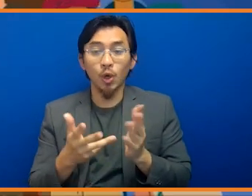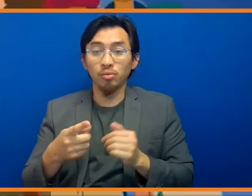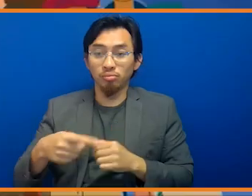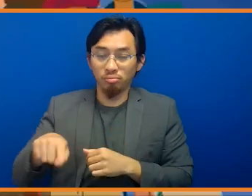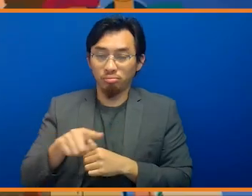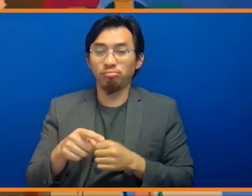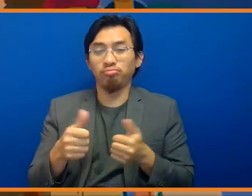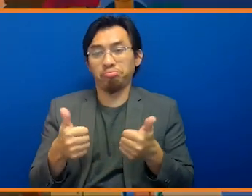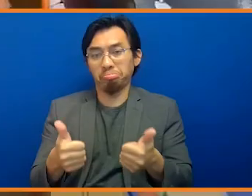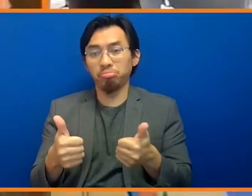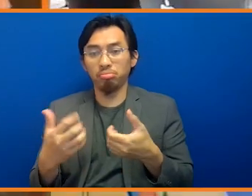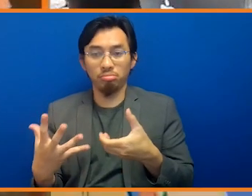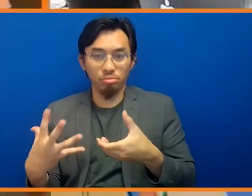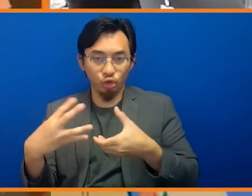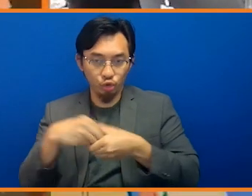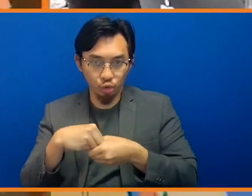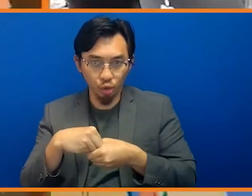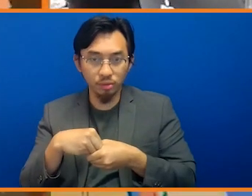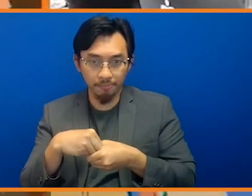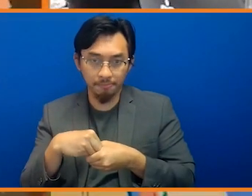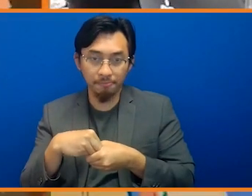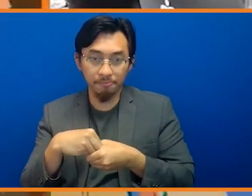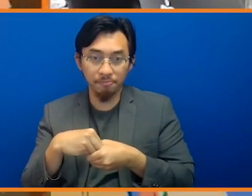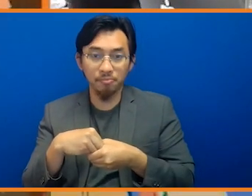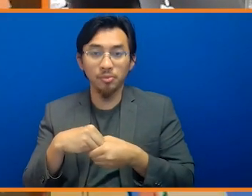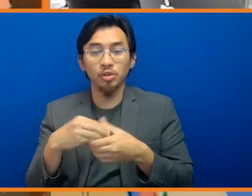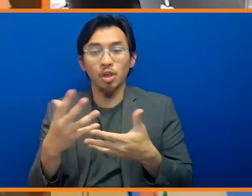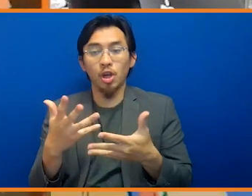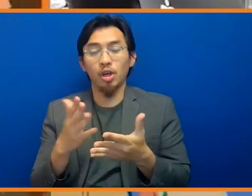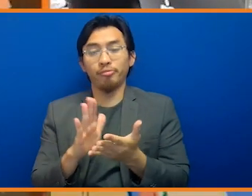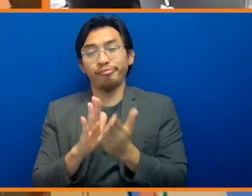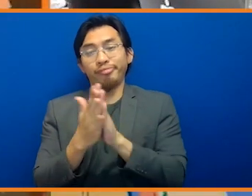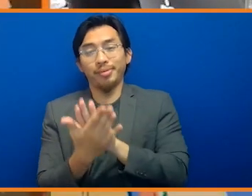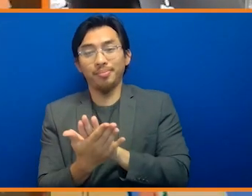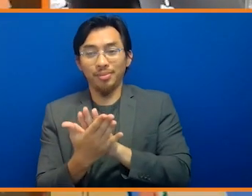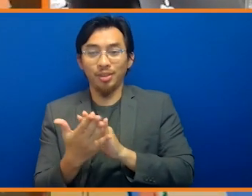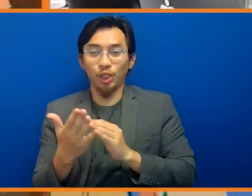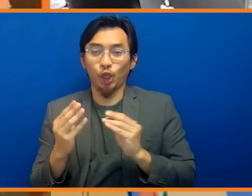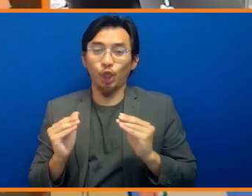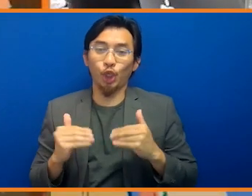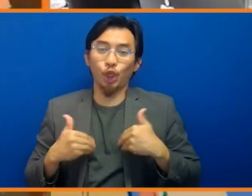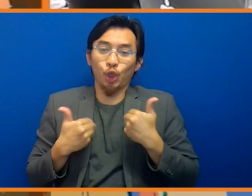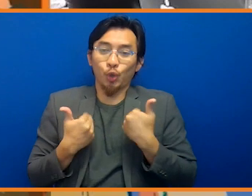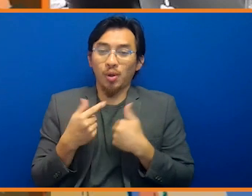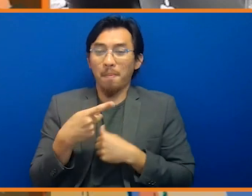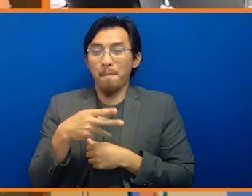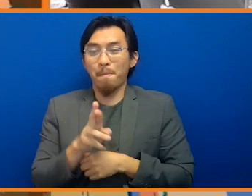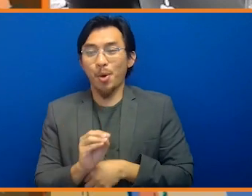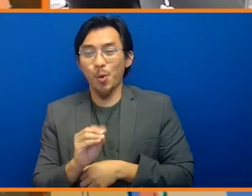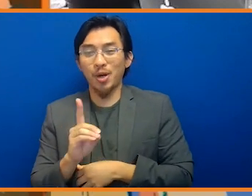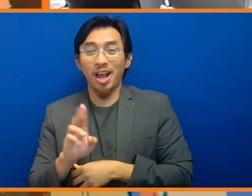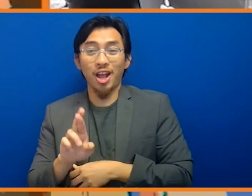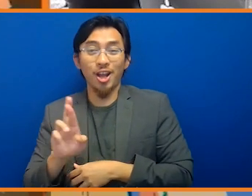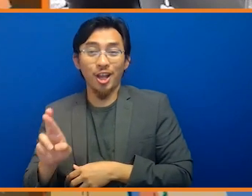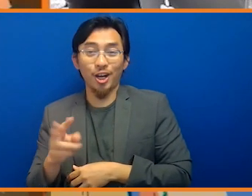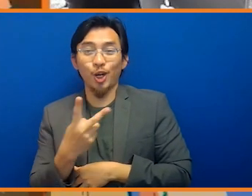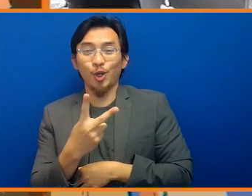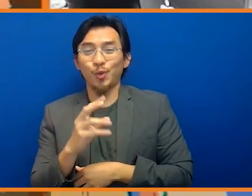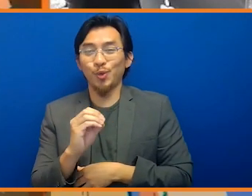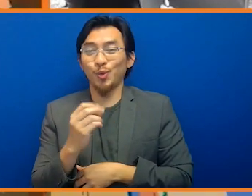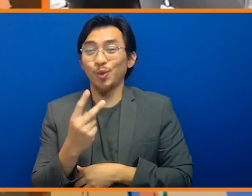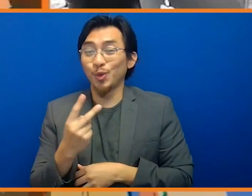are eligible to join or to become as the Young Pro DRR